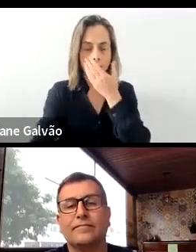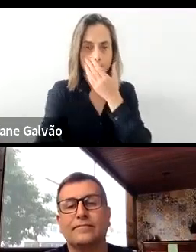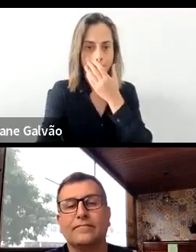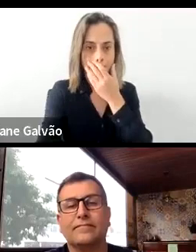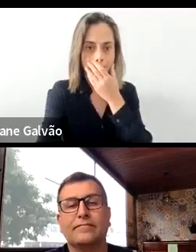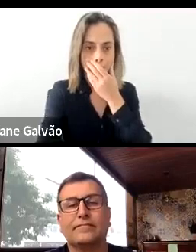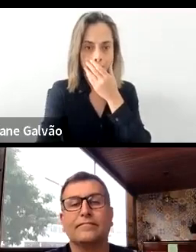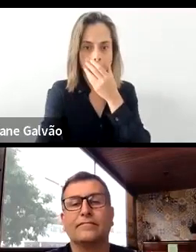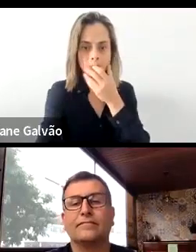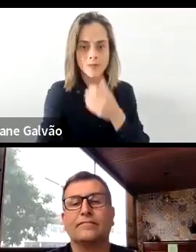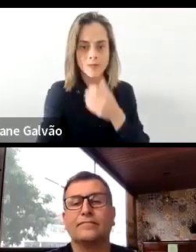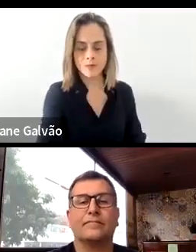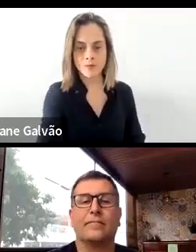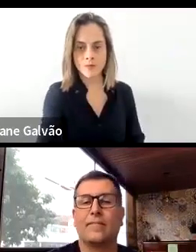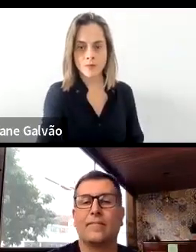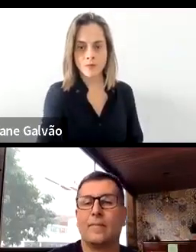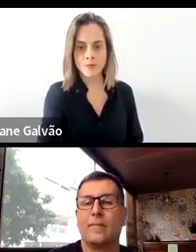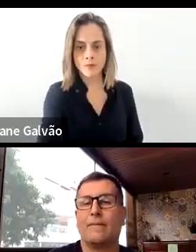Coloca a Fernanda.